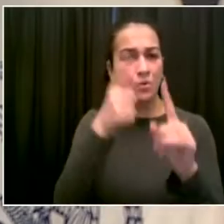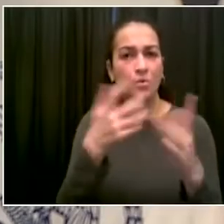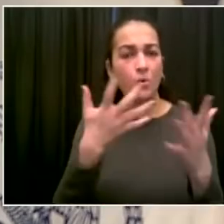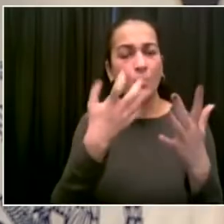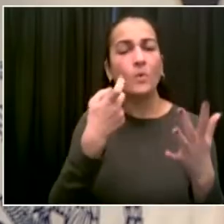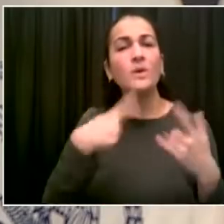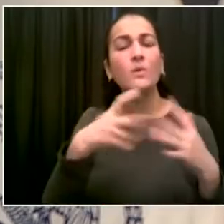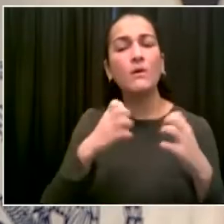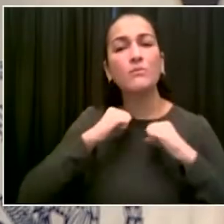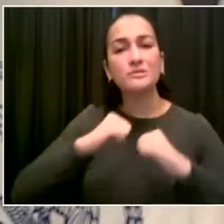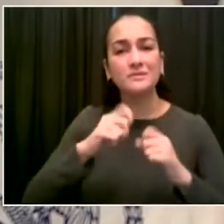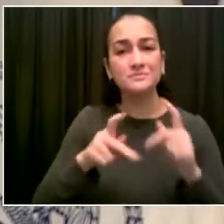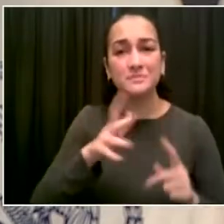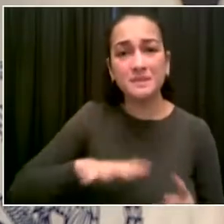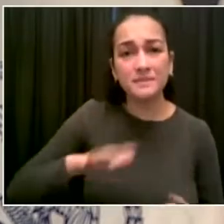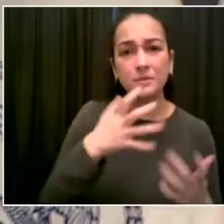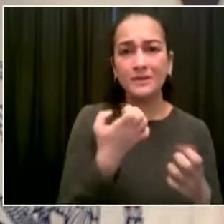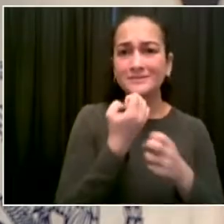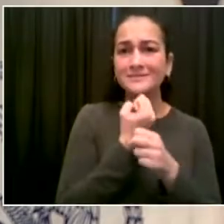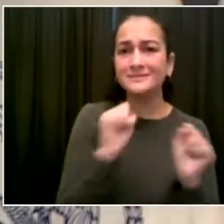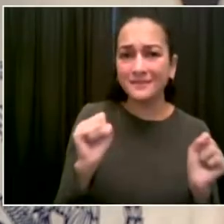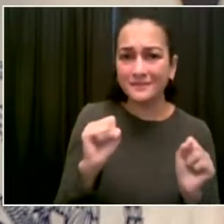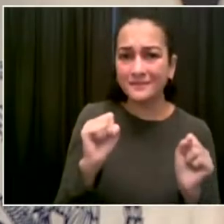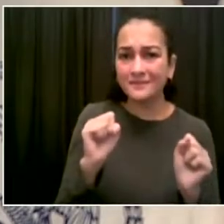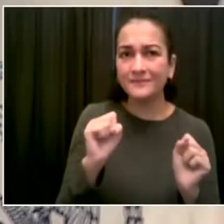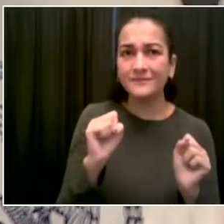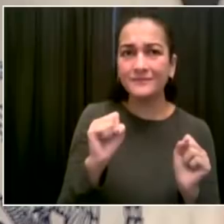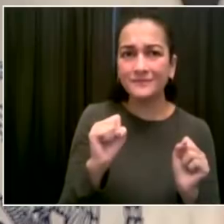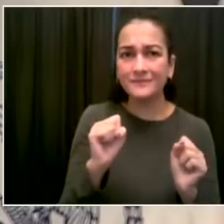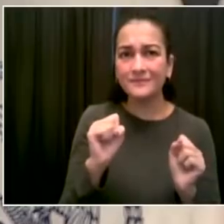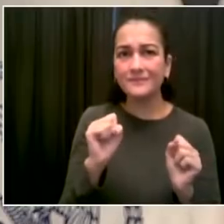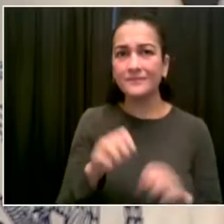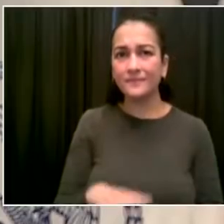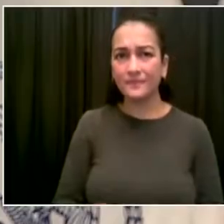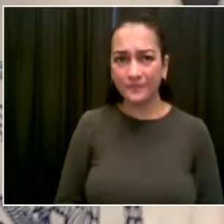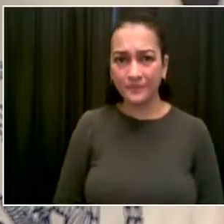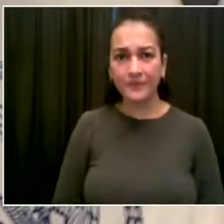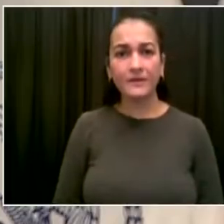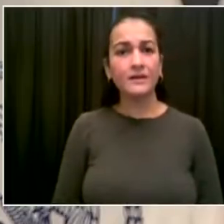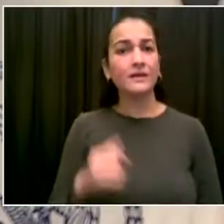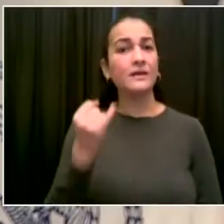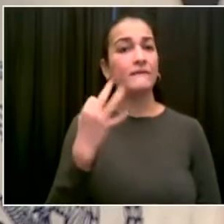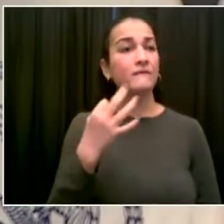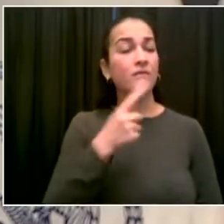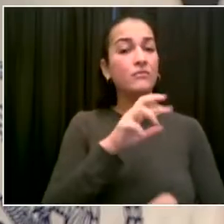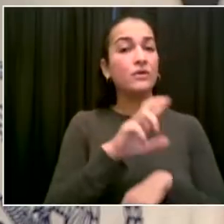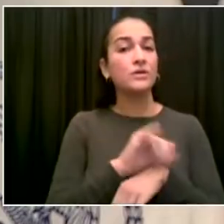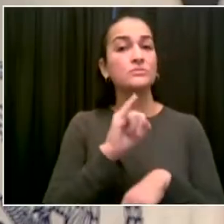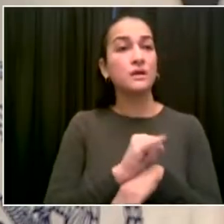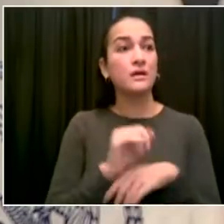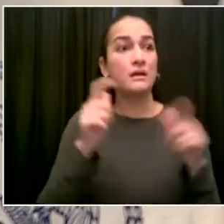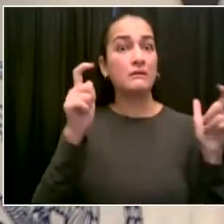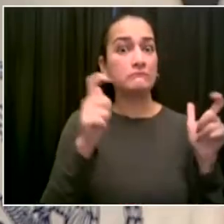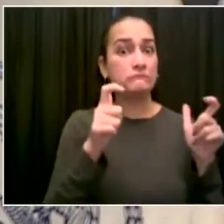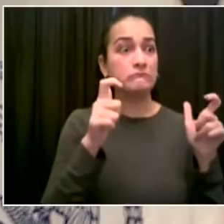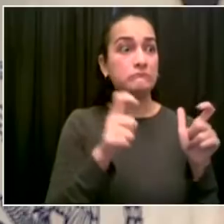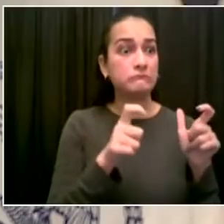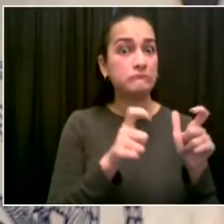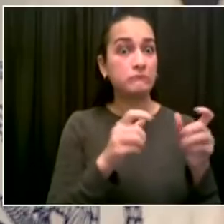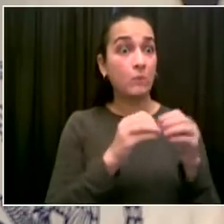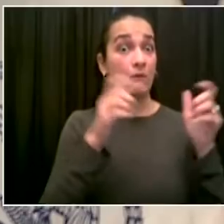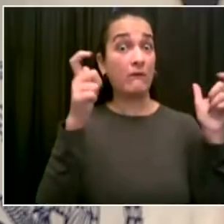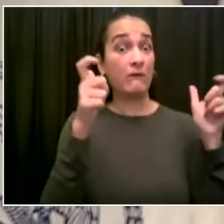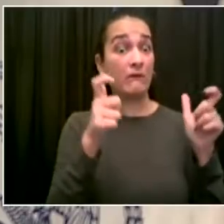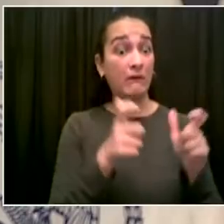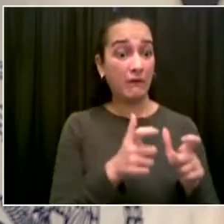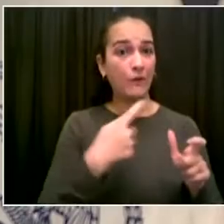enough personnel is the key to all of it, including the key to making sure people get prompt medical treatment. So we got a couple of different challenges at